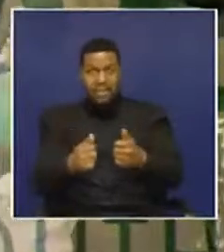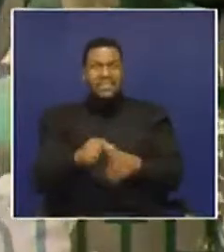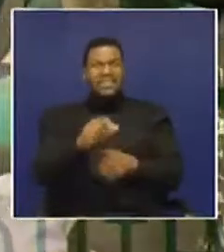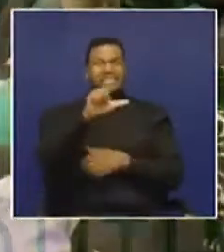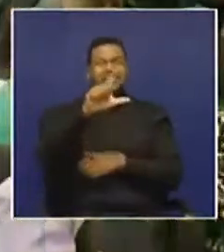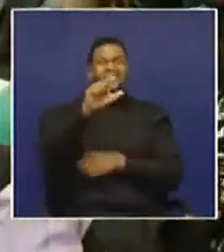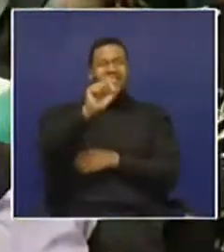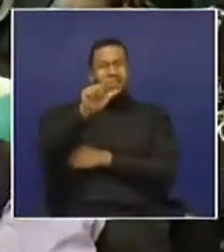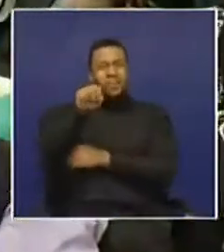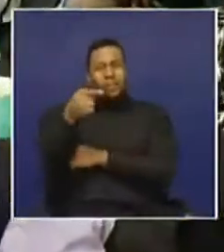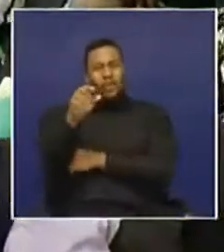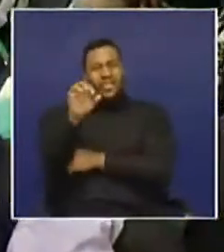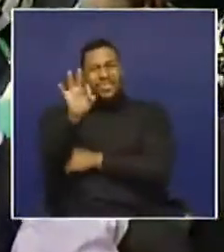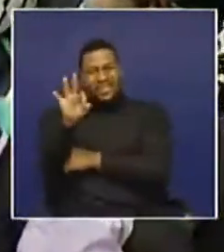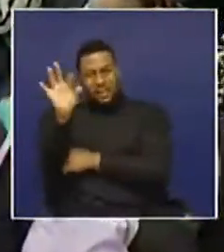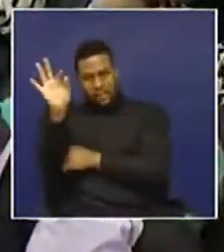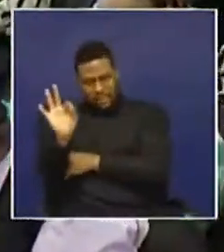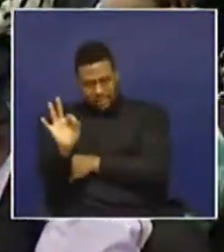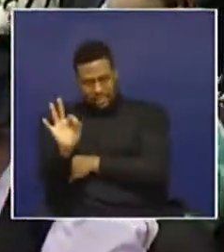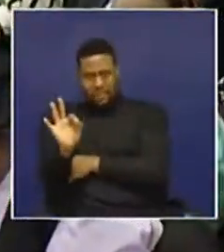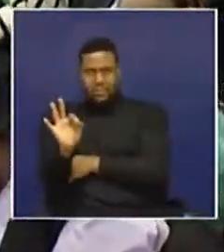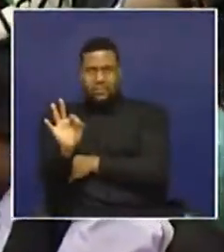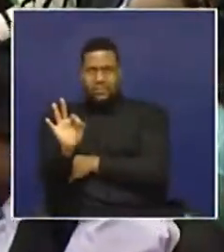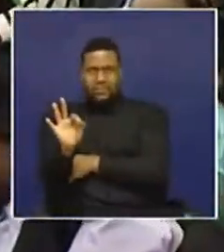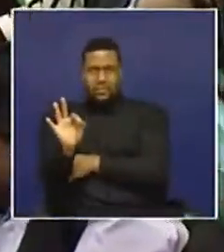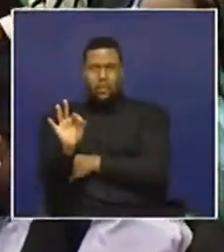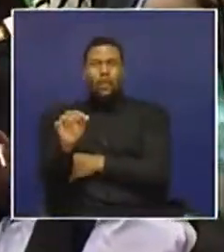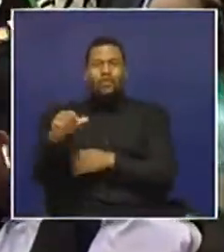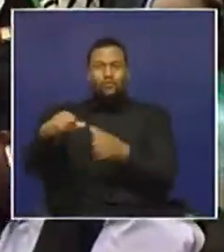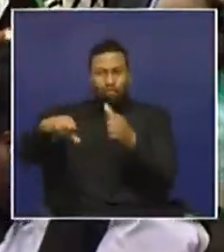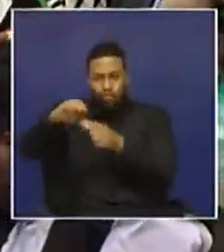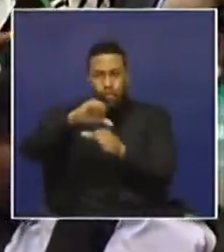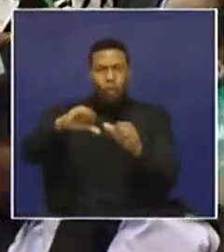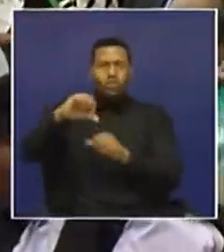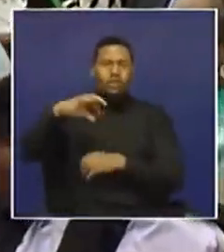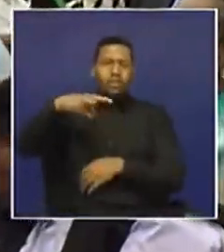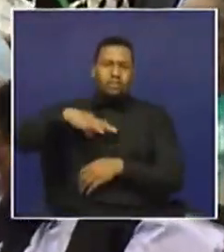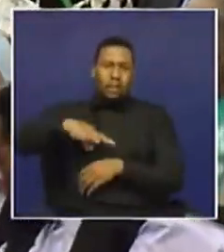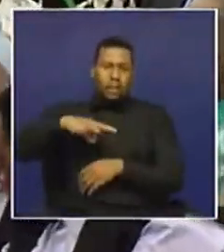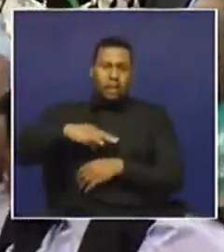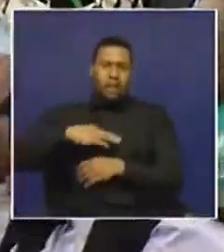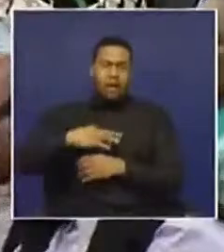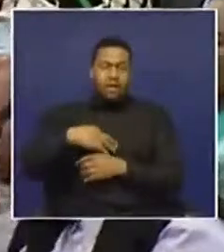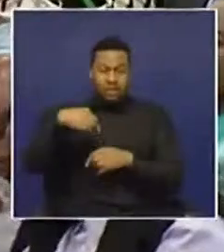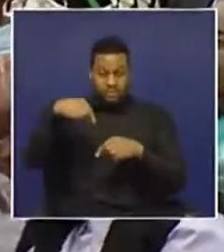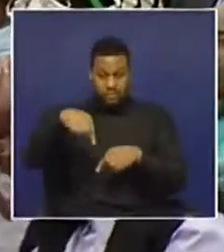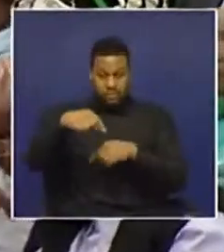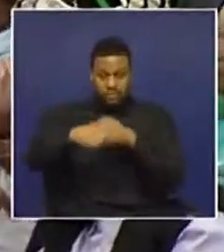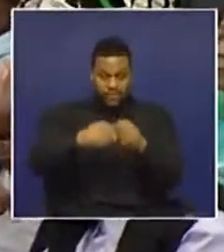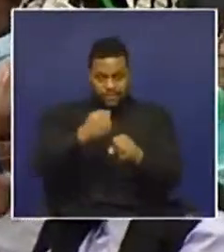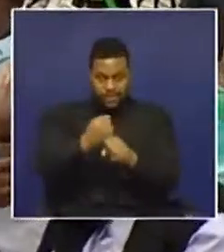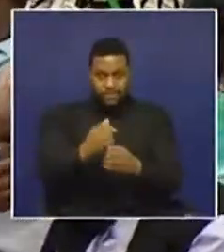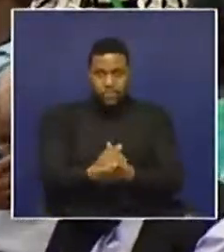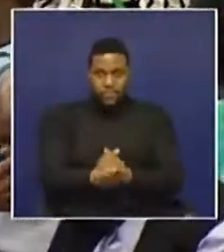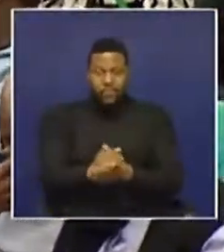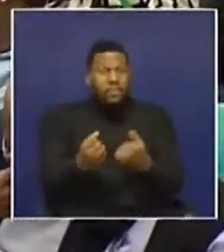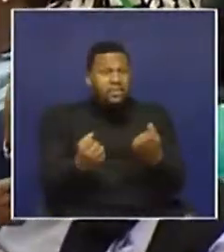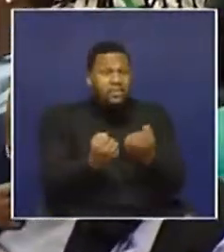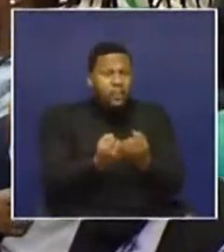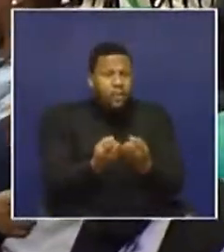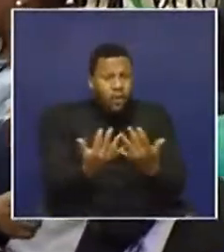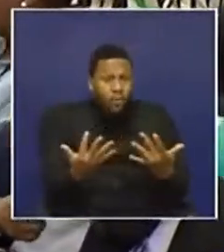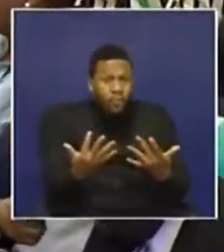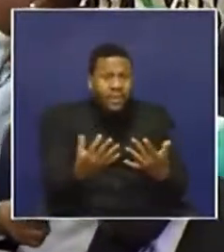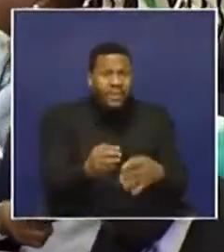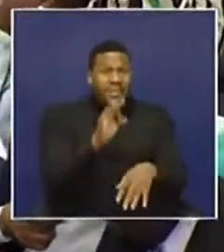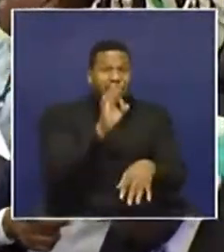70.3% of the social wage in 26-27, providing support to 13.6 million school